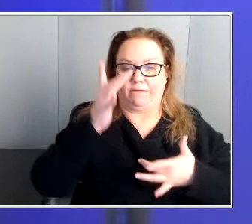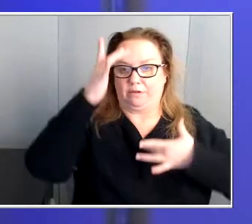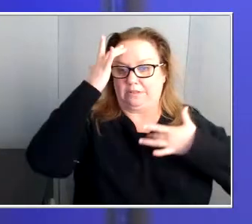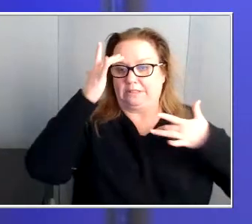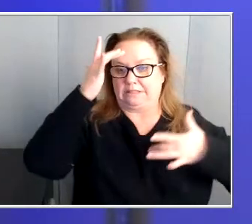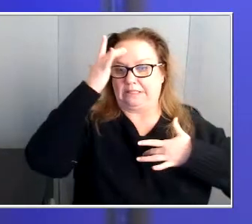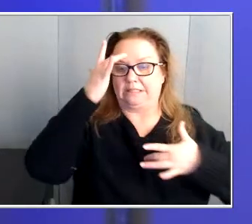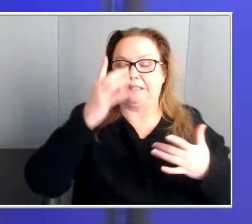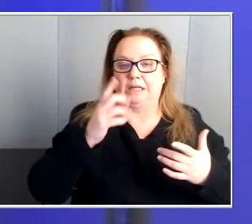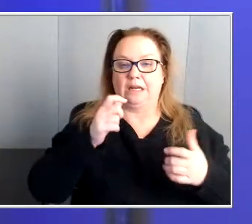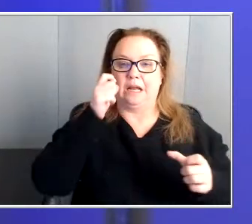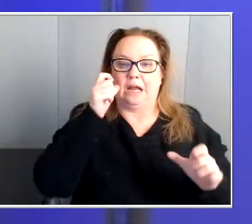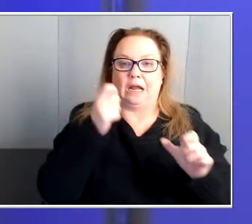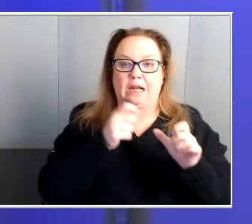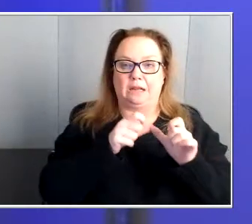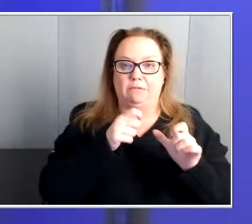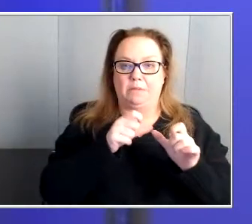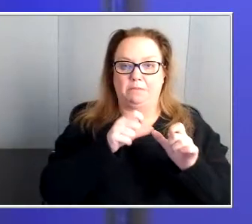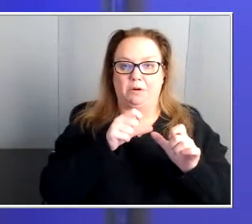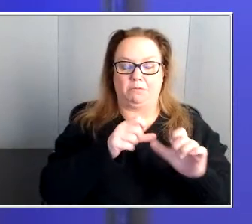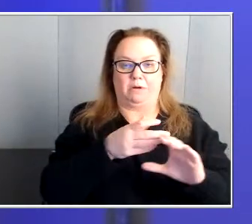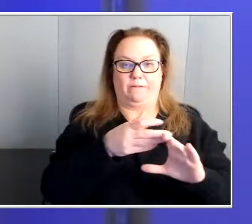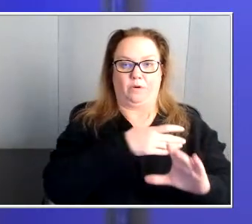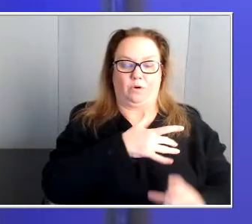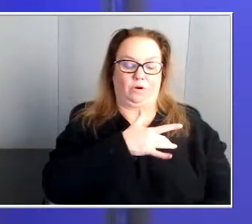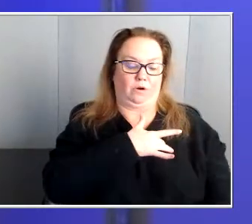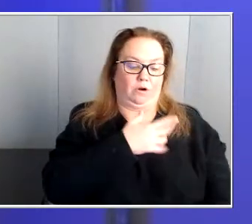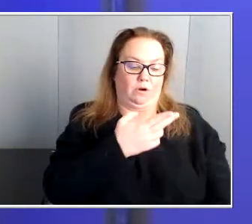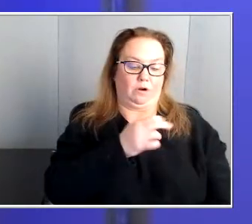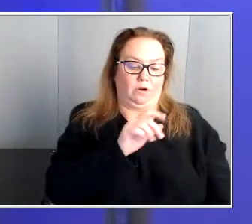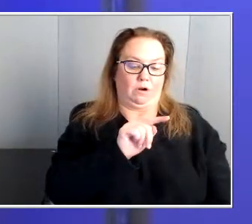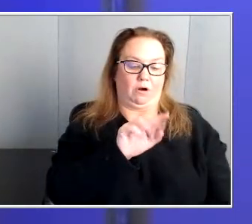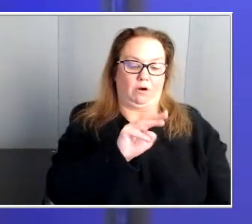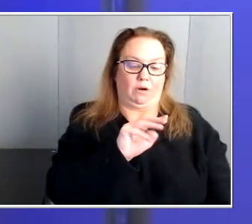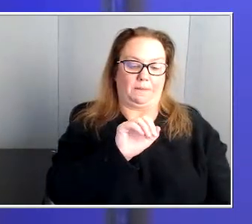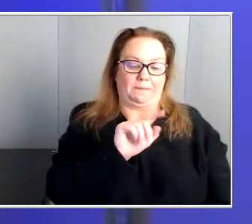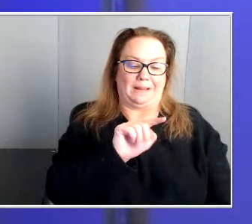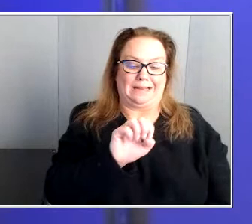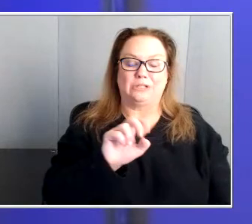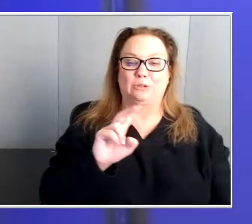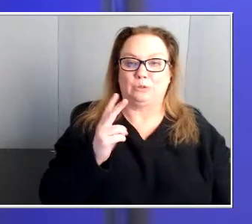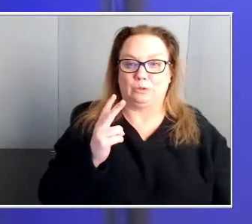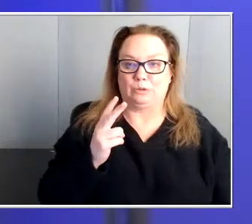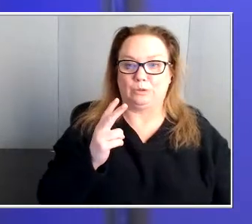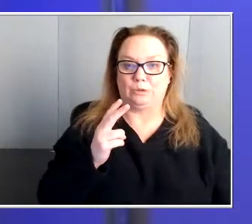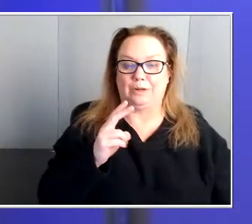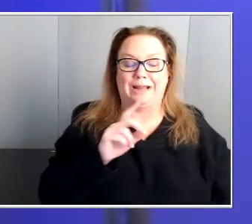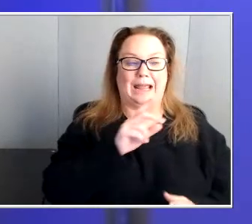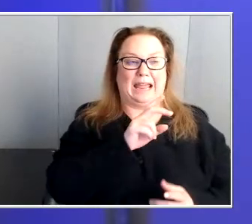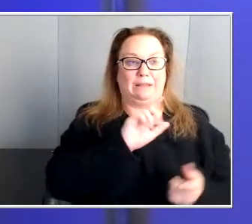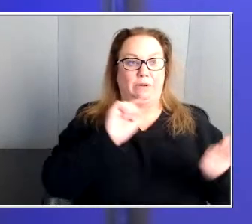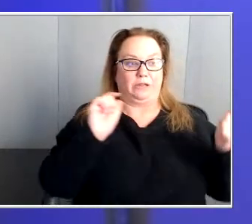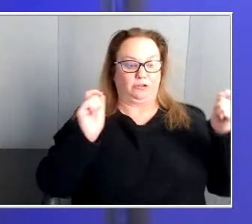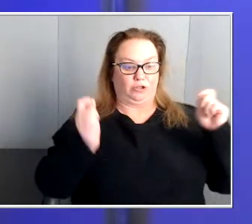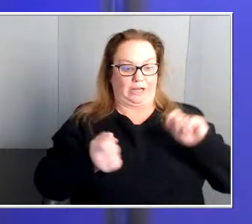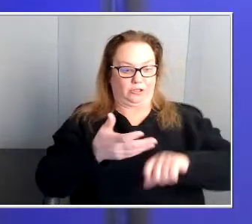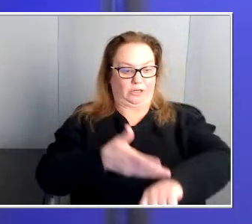can remember before the HeartMate 2 came out, and then subsequently how the paradigm changes and improvements with HeartMate